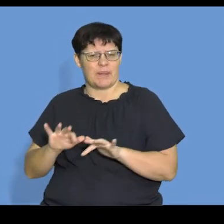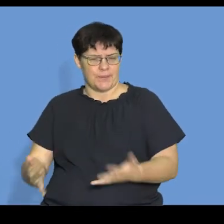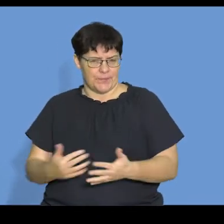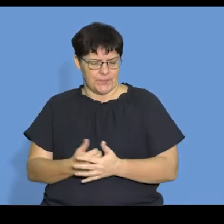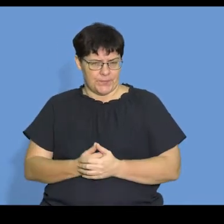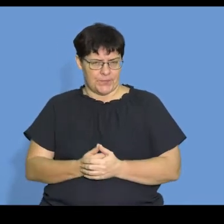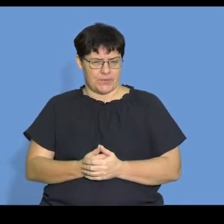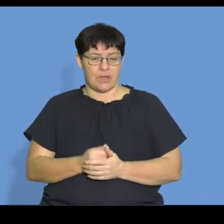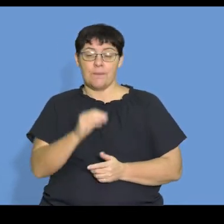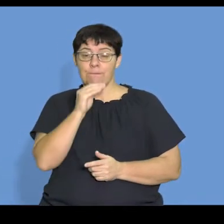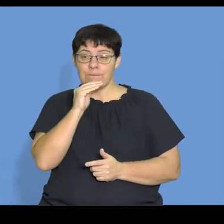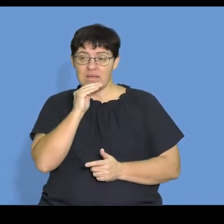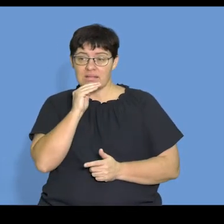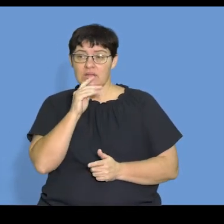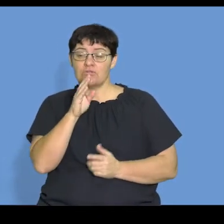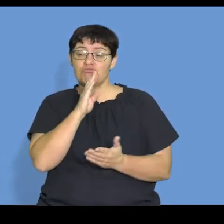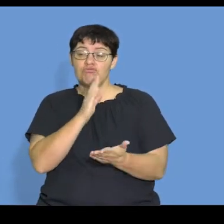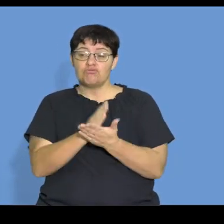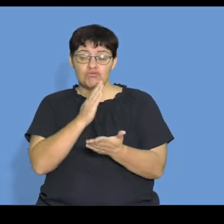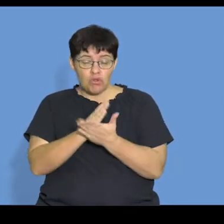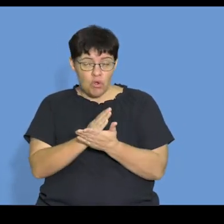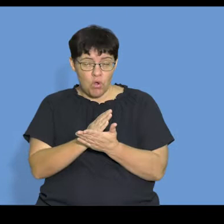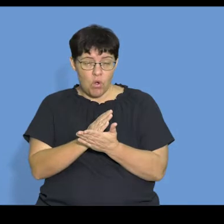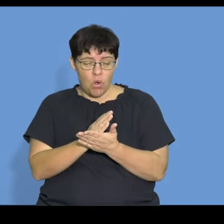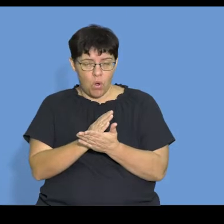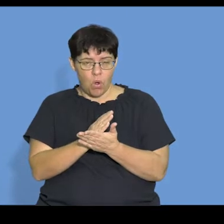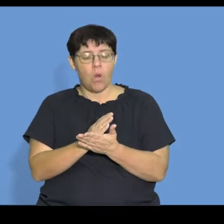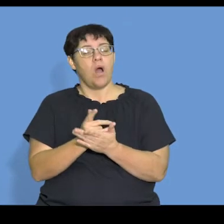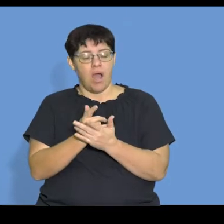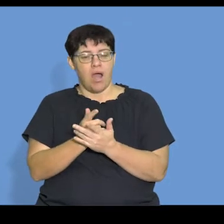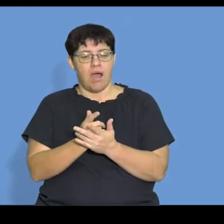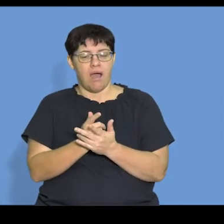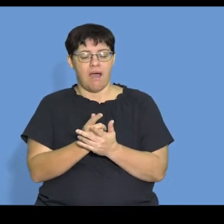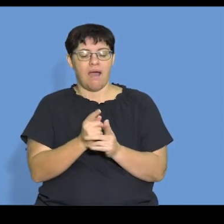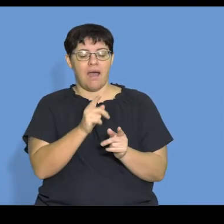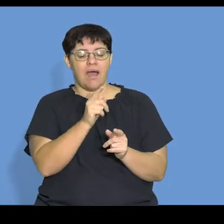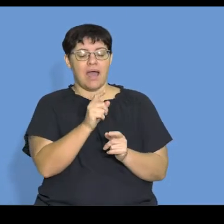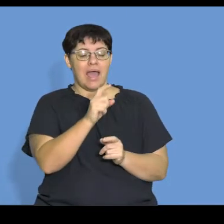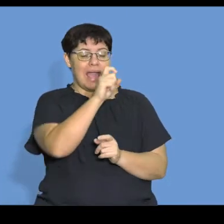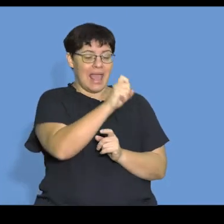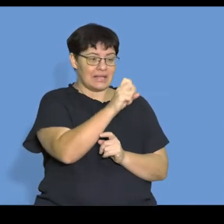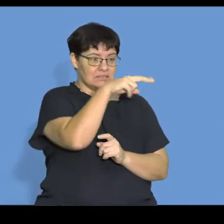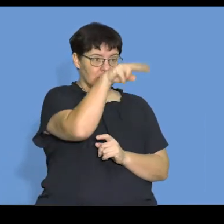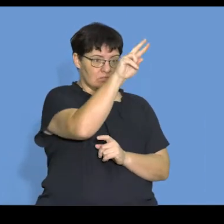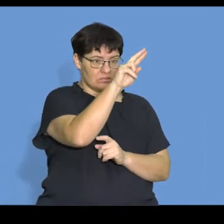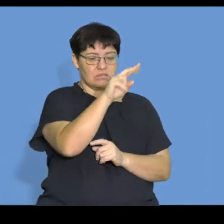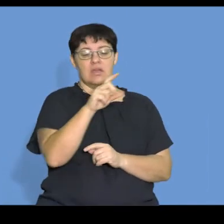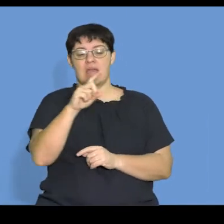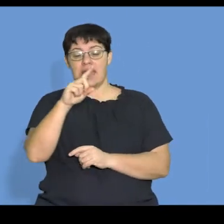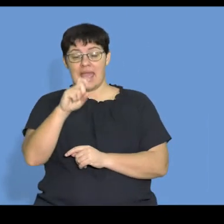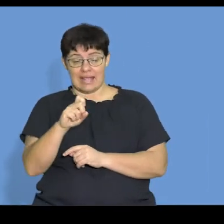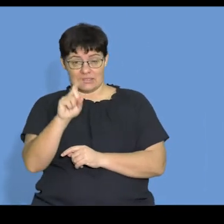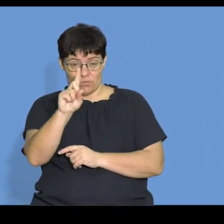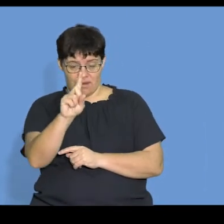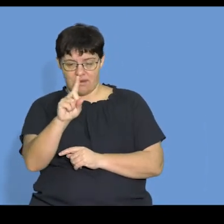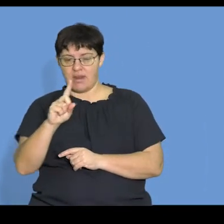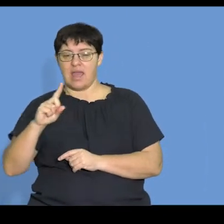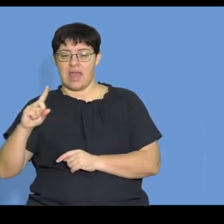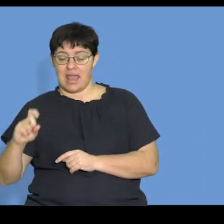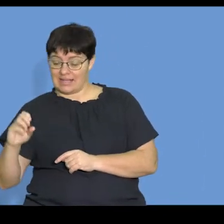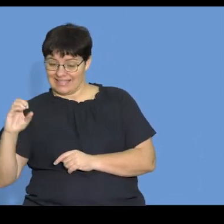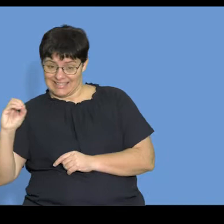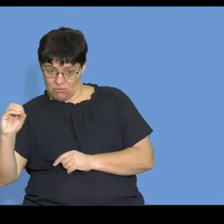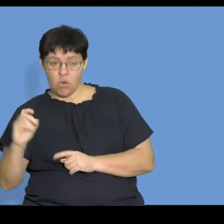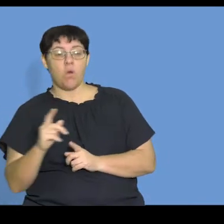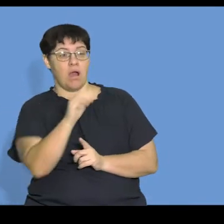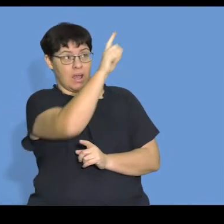the order is correct. What am I talking about? Make sure that the exponents are in descending order, because